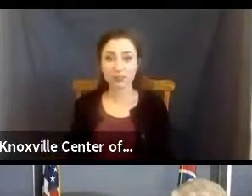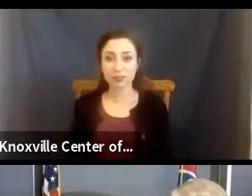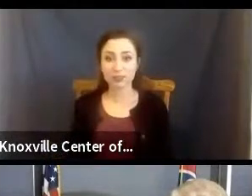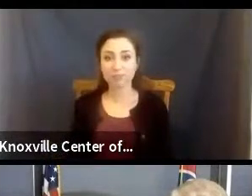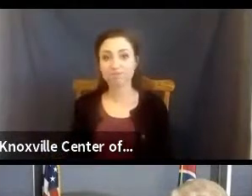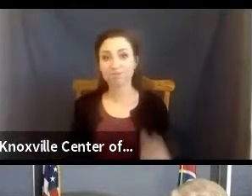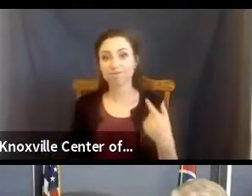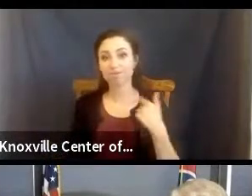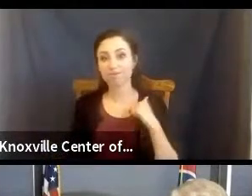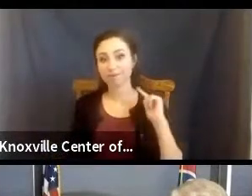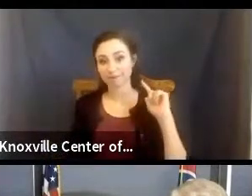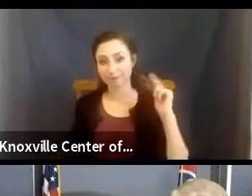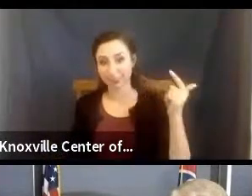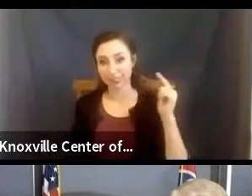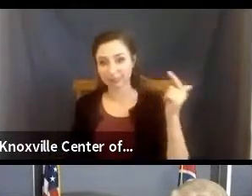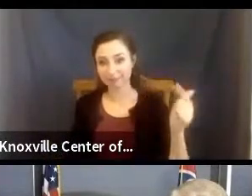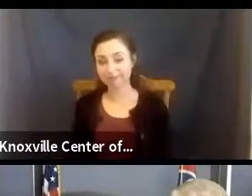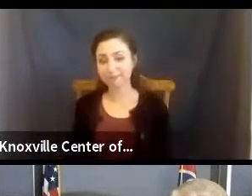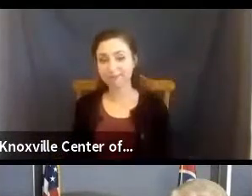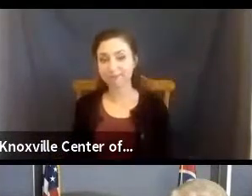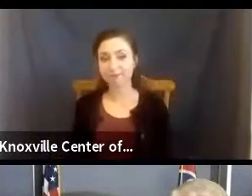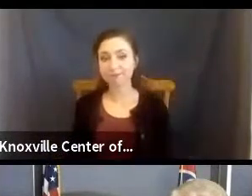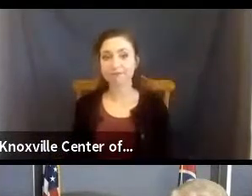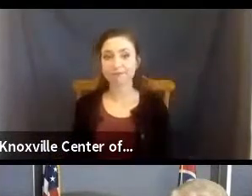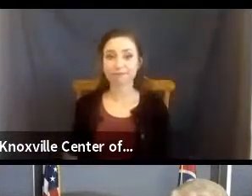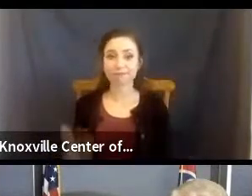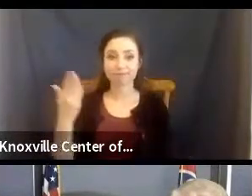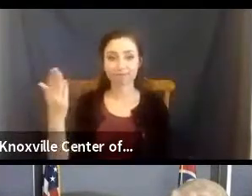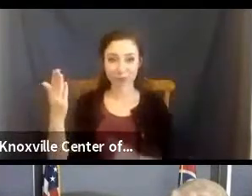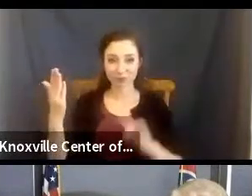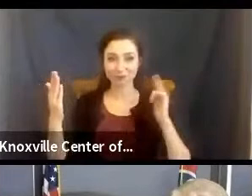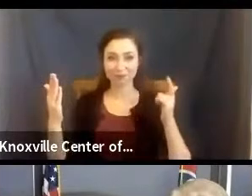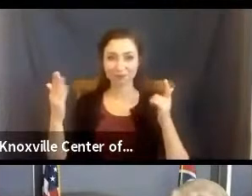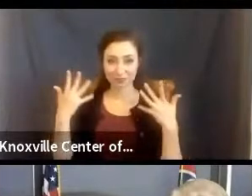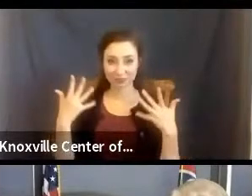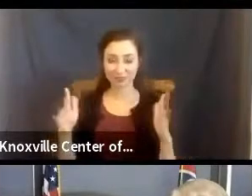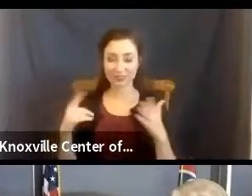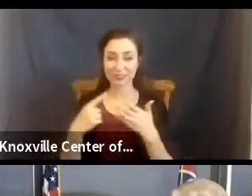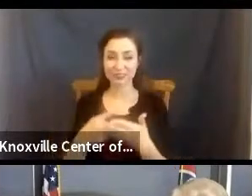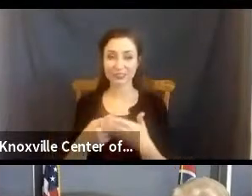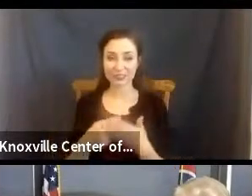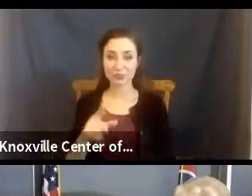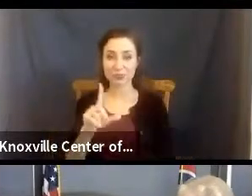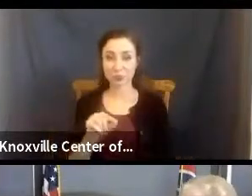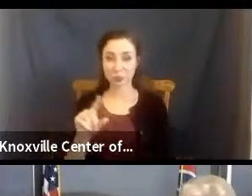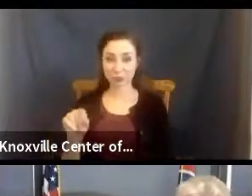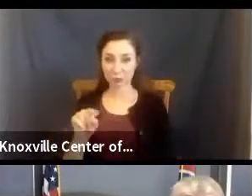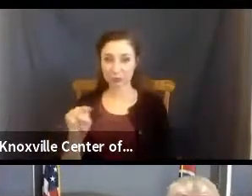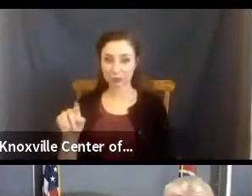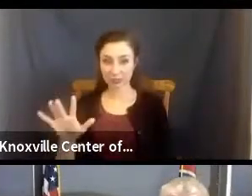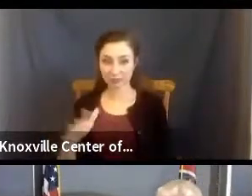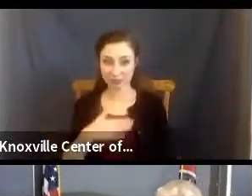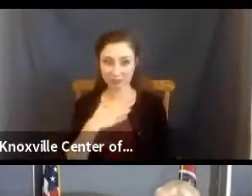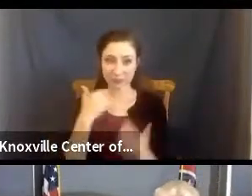I'll second. So we have a motion and a second, so discussion on 2020-5, please.